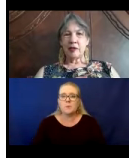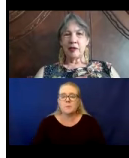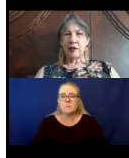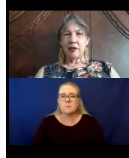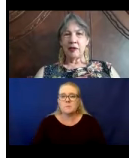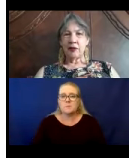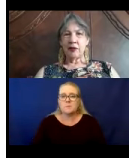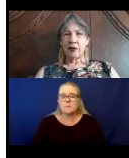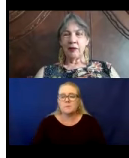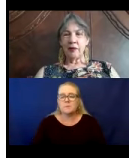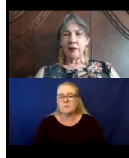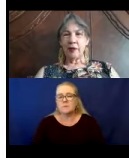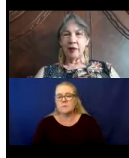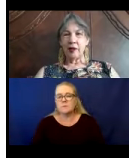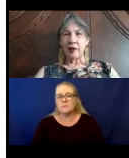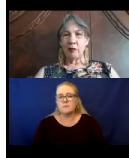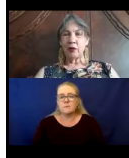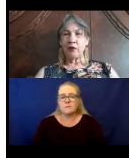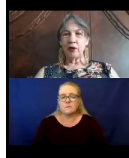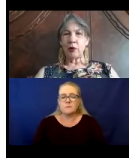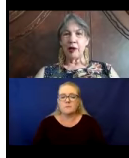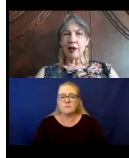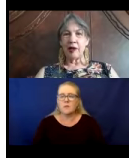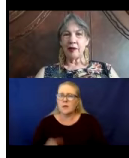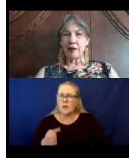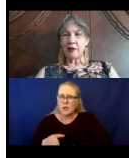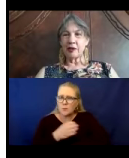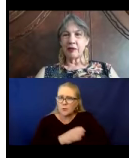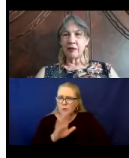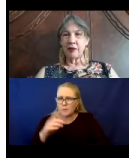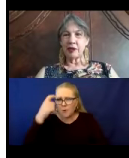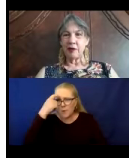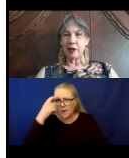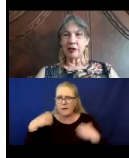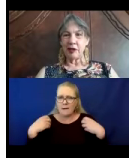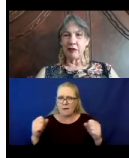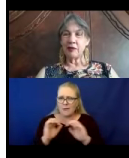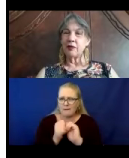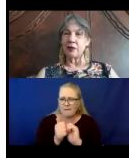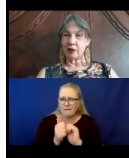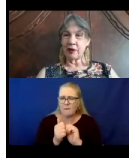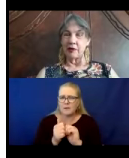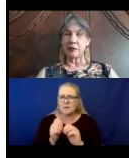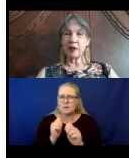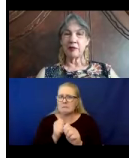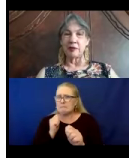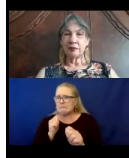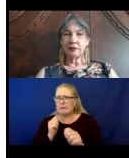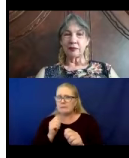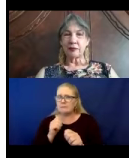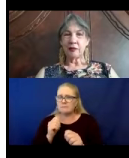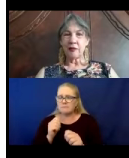Some things you can do to improve your brain health and decrease your risk of dementia and even turn it around